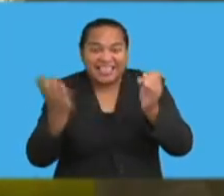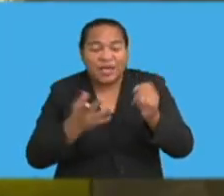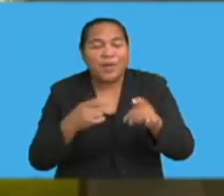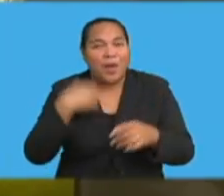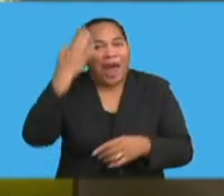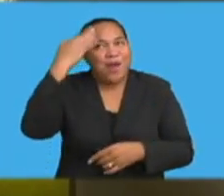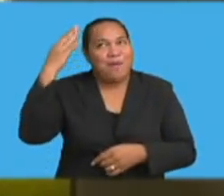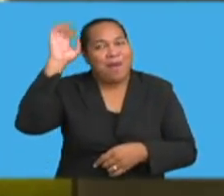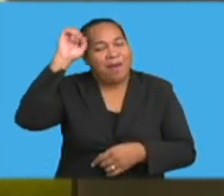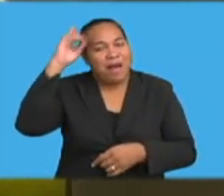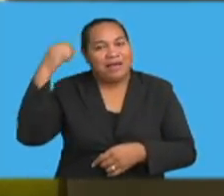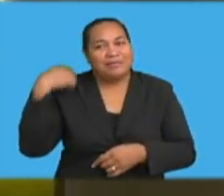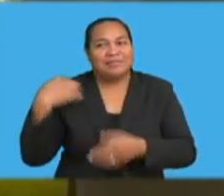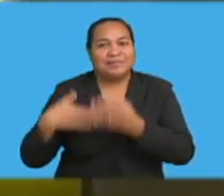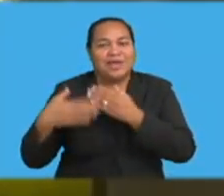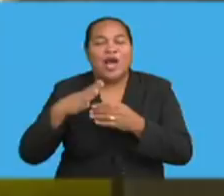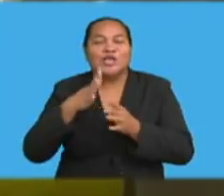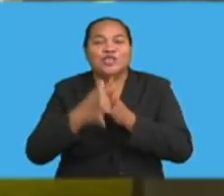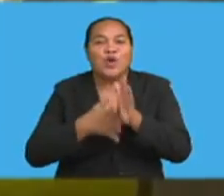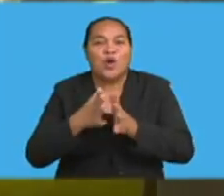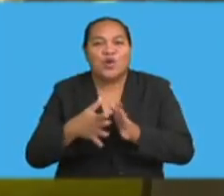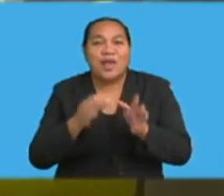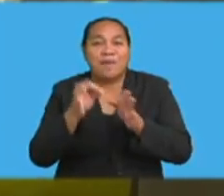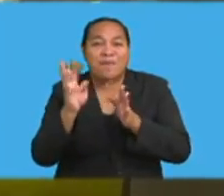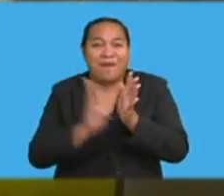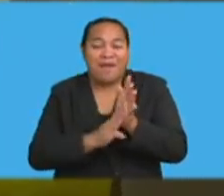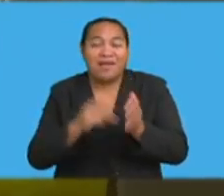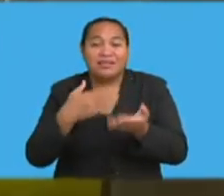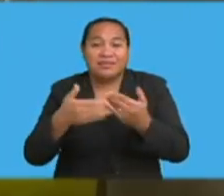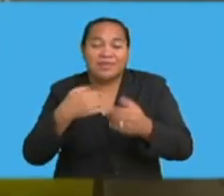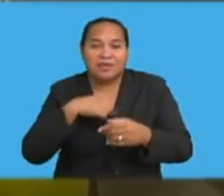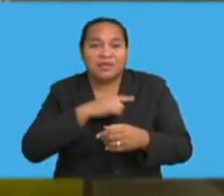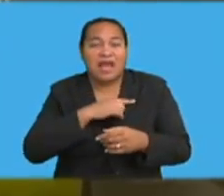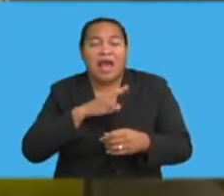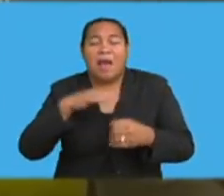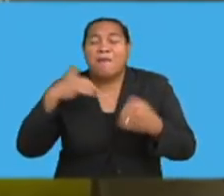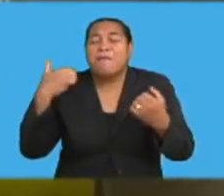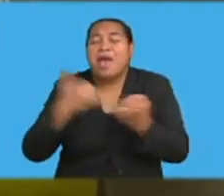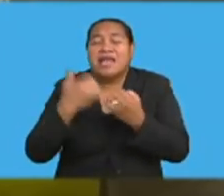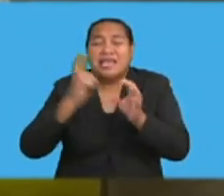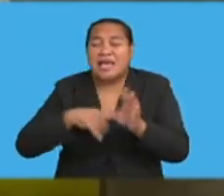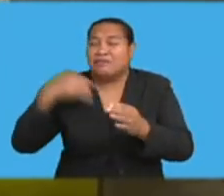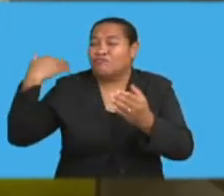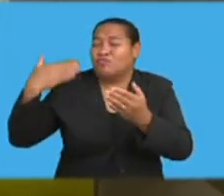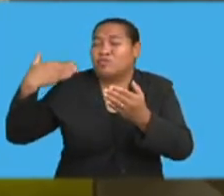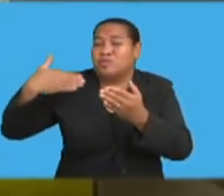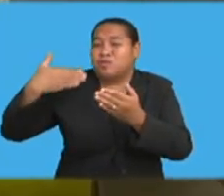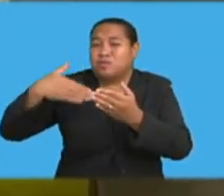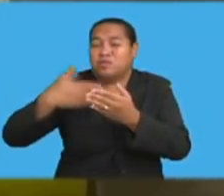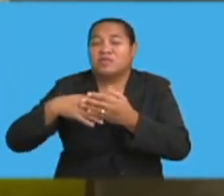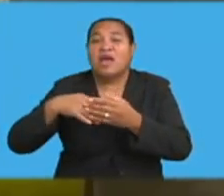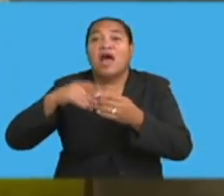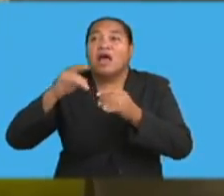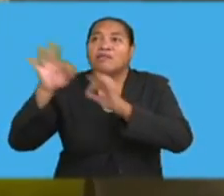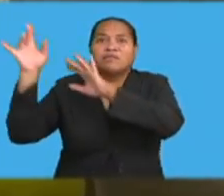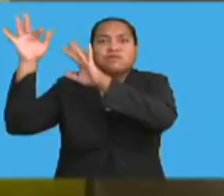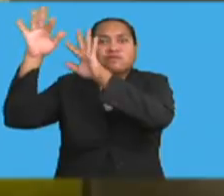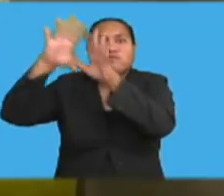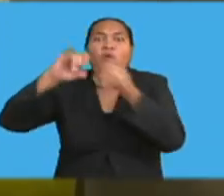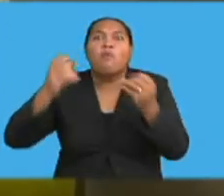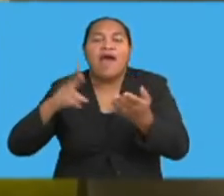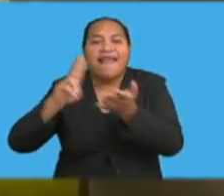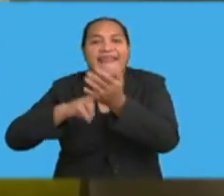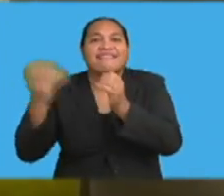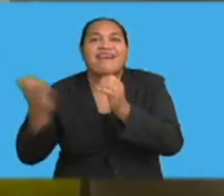that the Honourable Prime Minister told us. For years, the people of Naitasiri has provided electricity to the rest of Viti Levu through